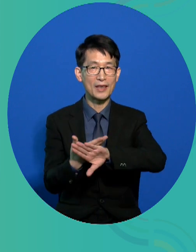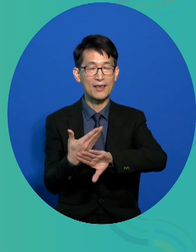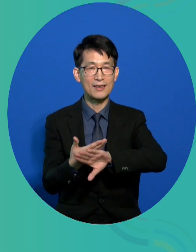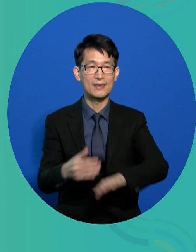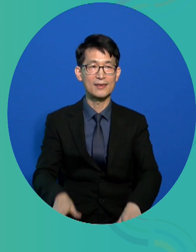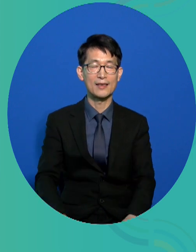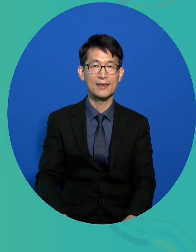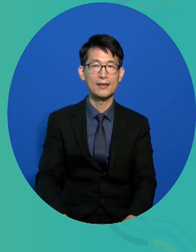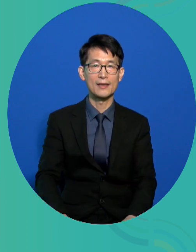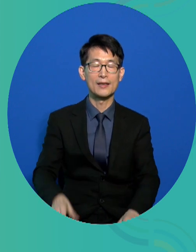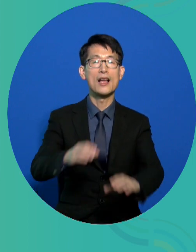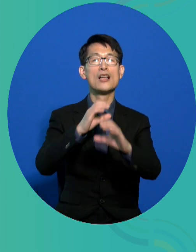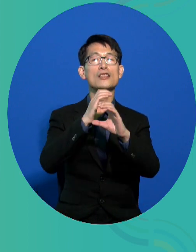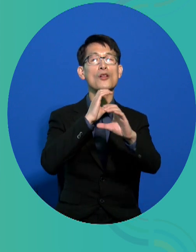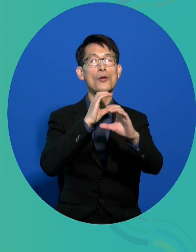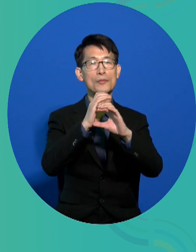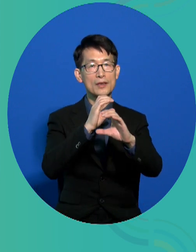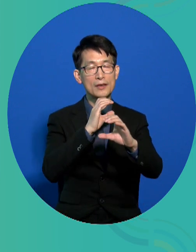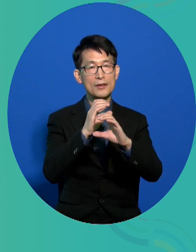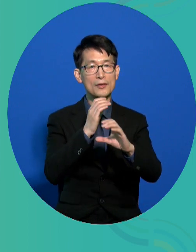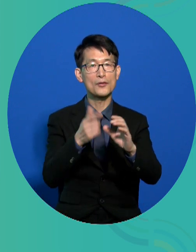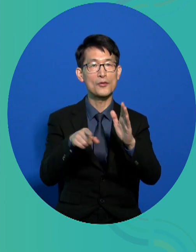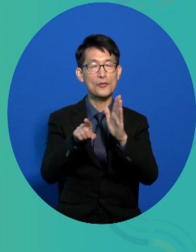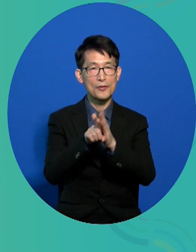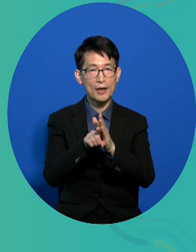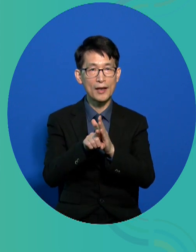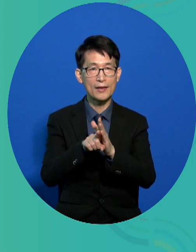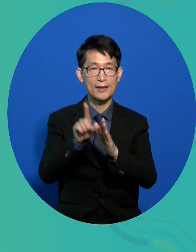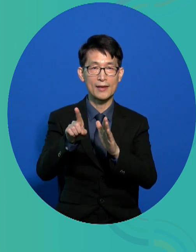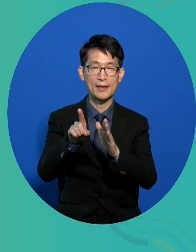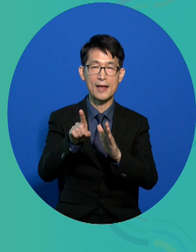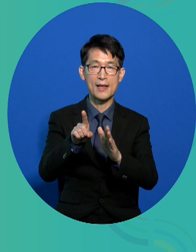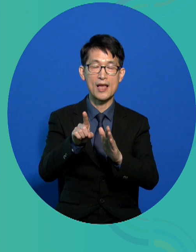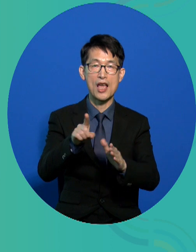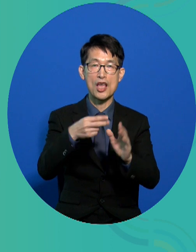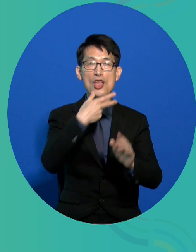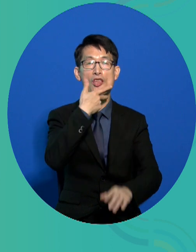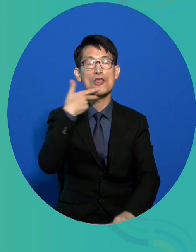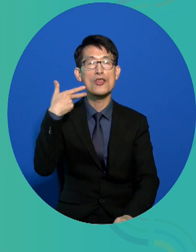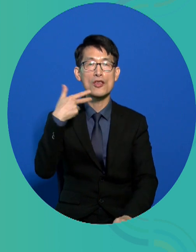Communication Access Real-Time Translation.